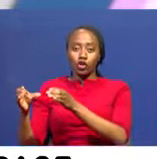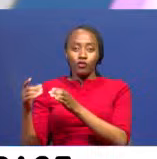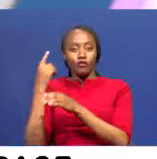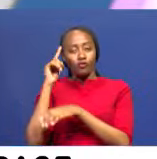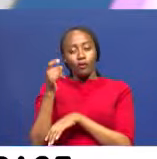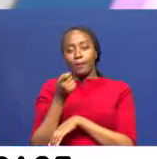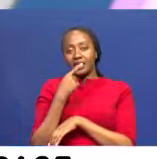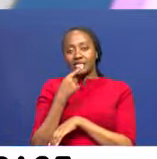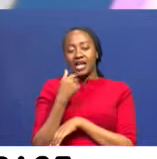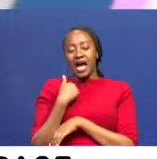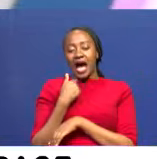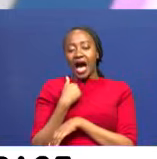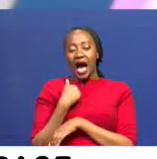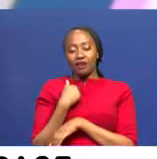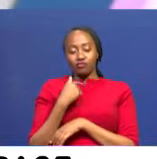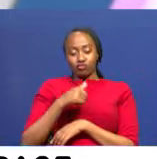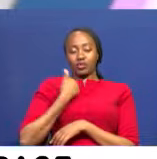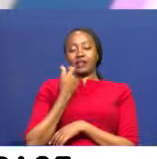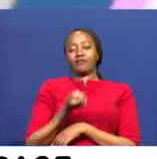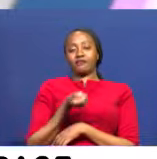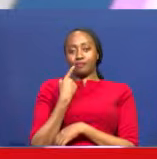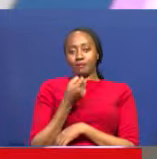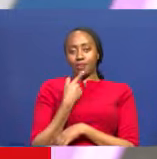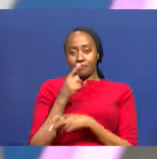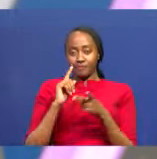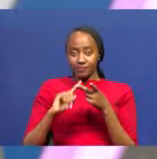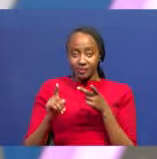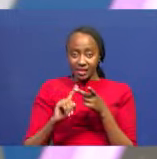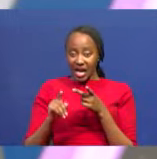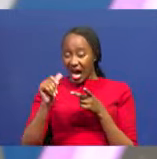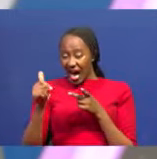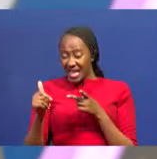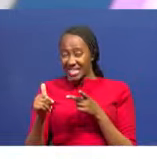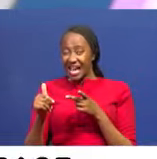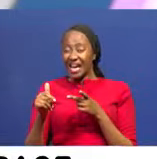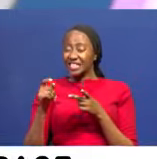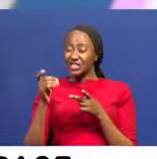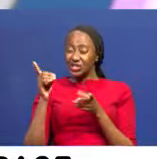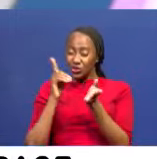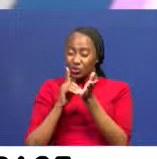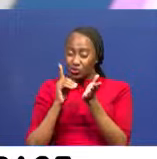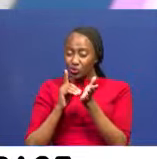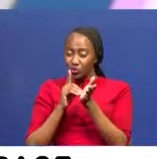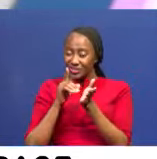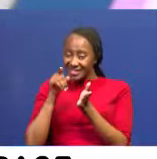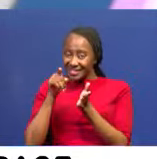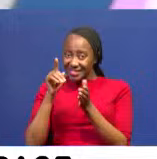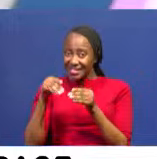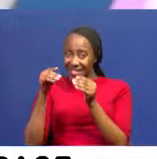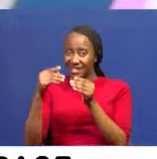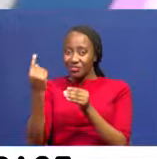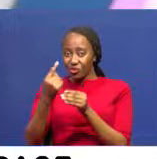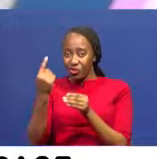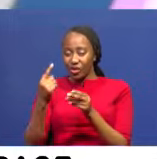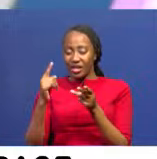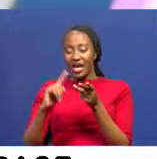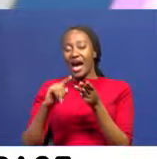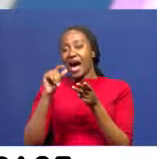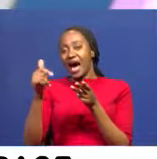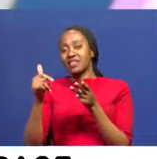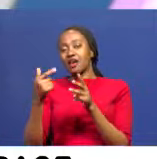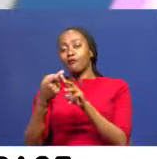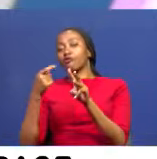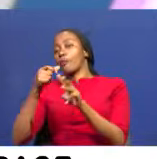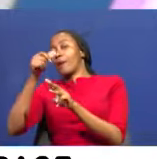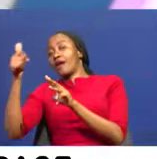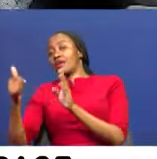have over-the-counter, then you have what you call the pharmacy-only medicines, then you have what you call prescription medicines, and also